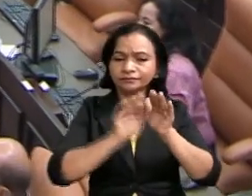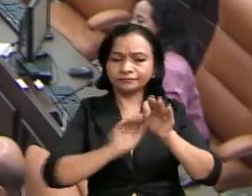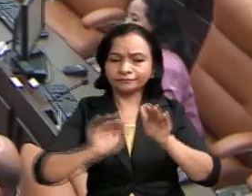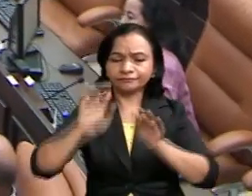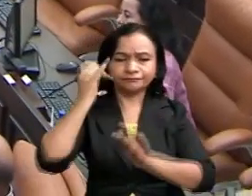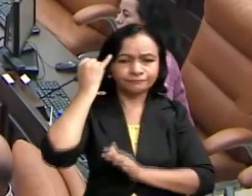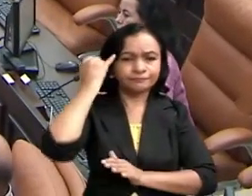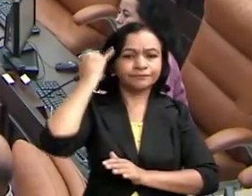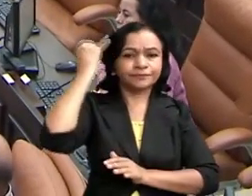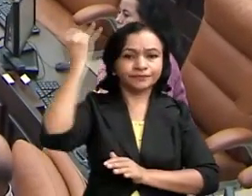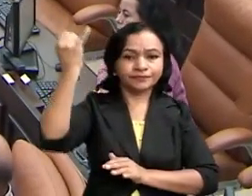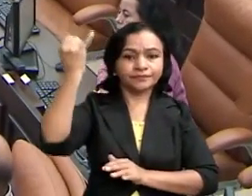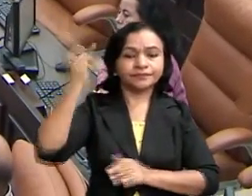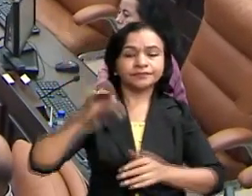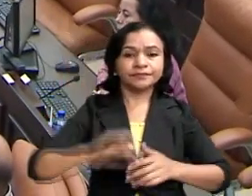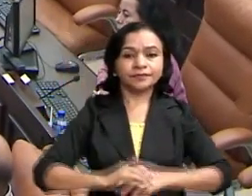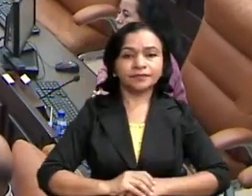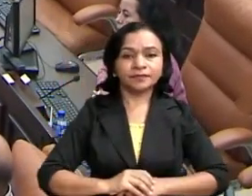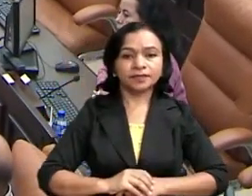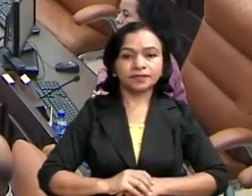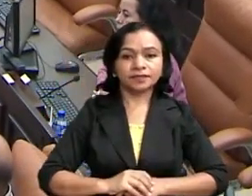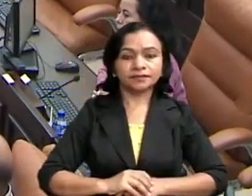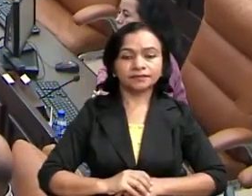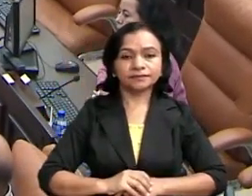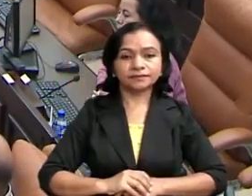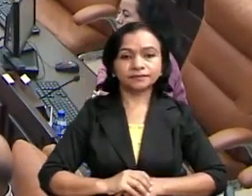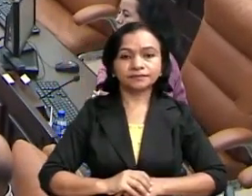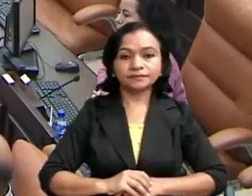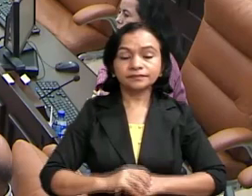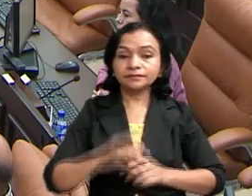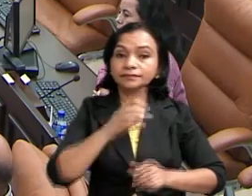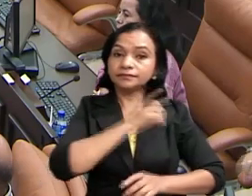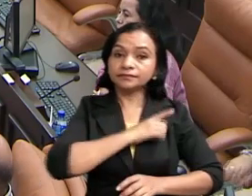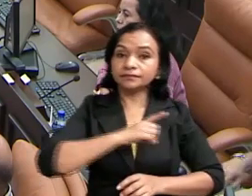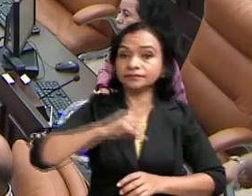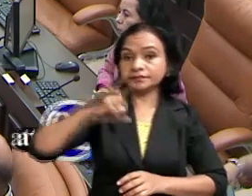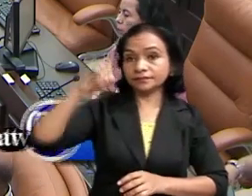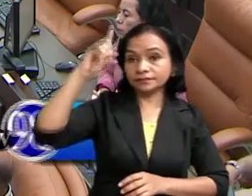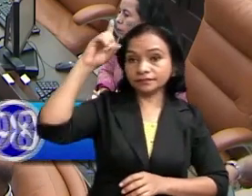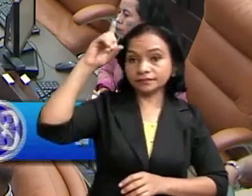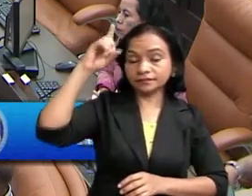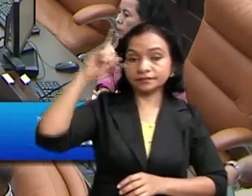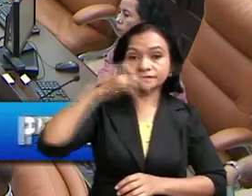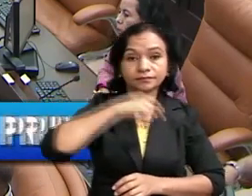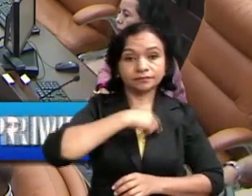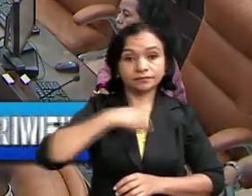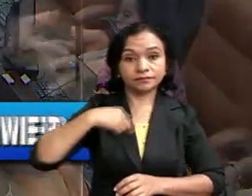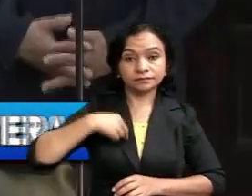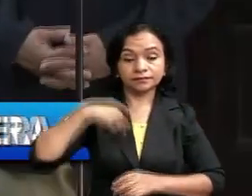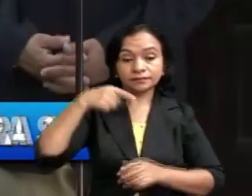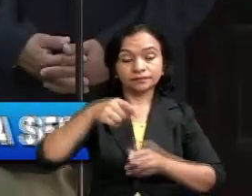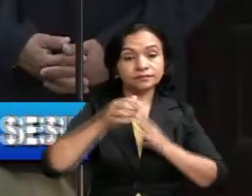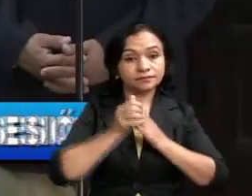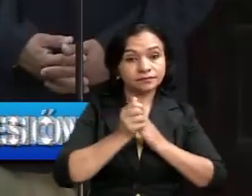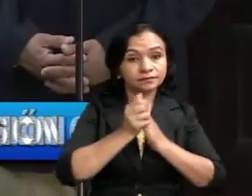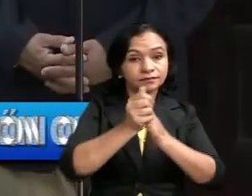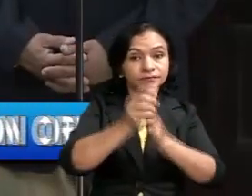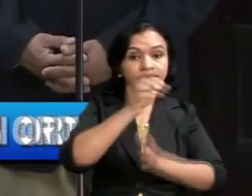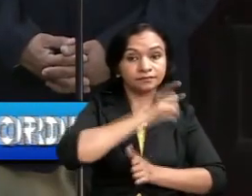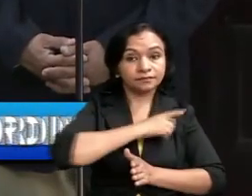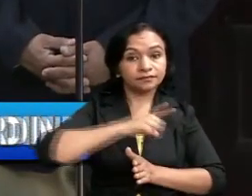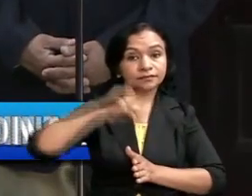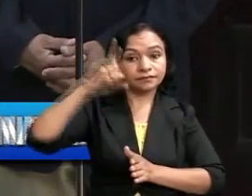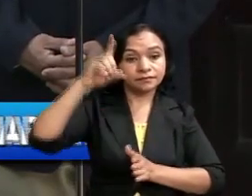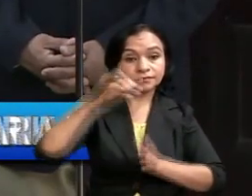sabiduría. Because God will now direct your votes. Porque Dios ahora lo va a dirigir. If